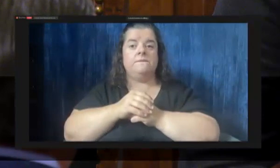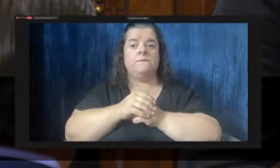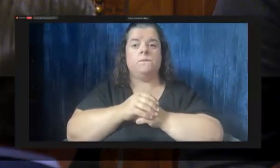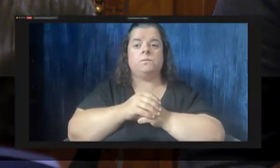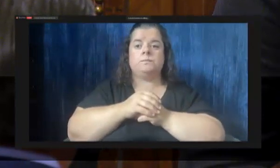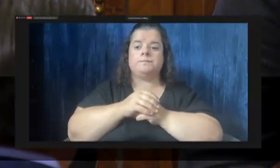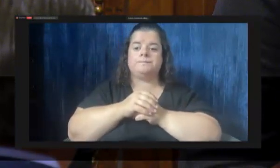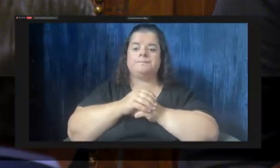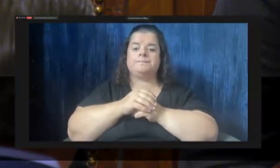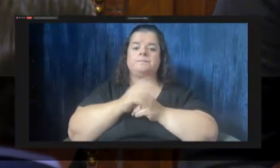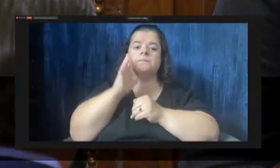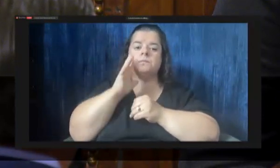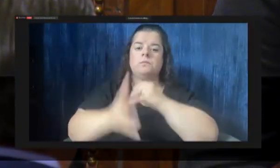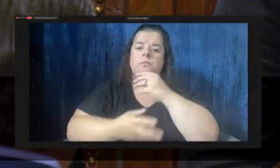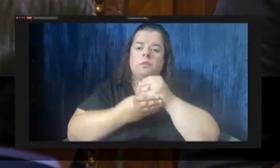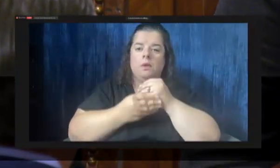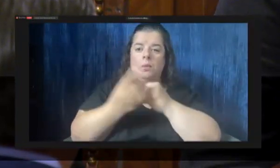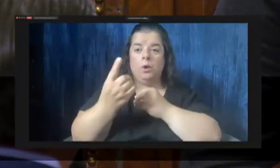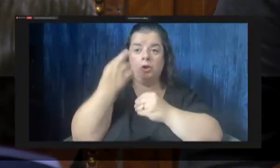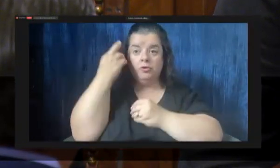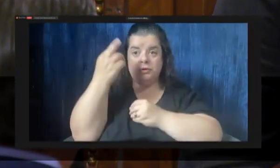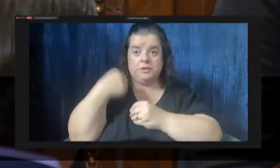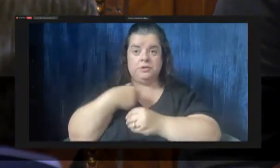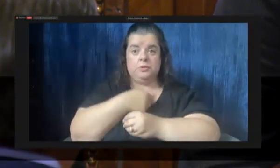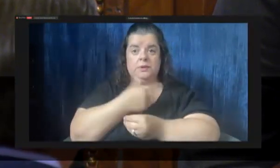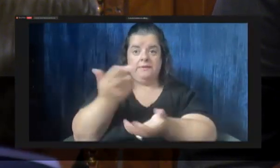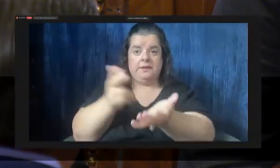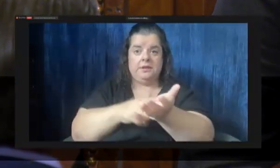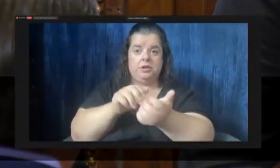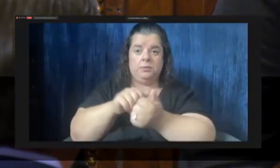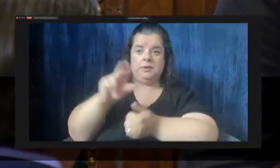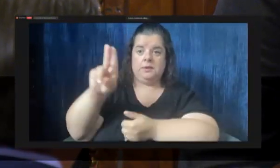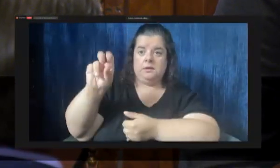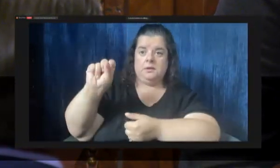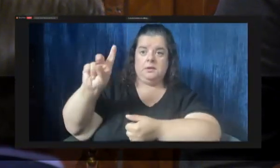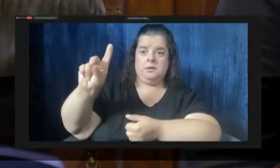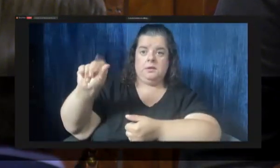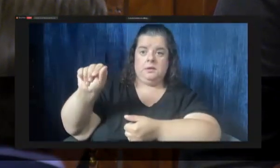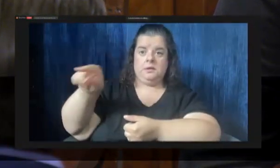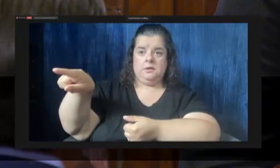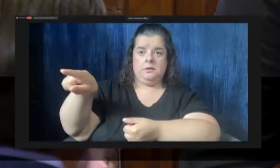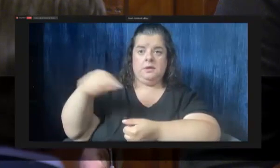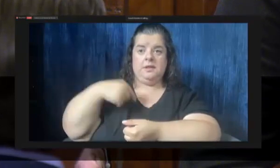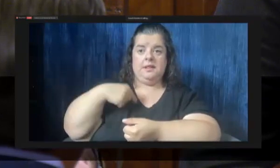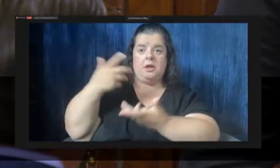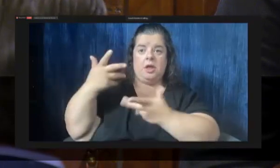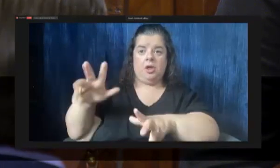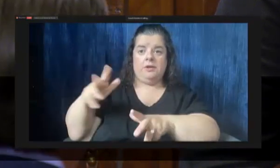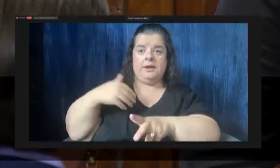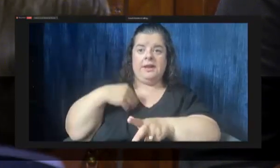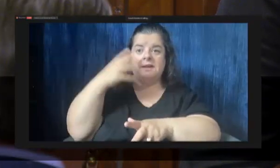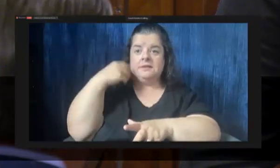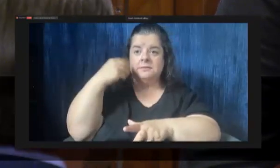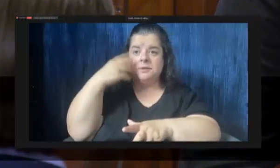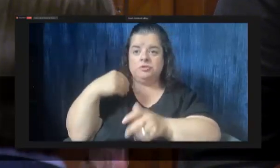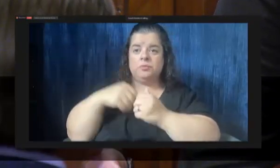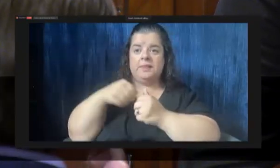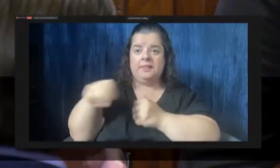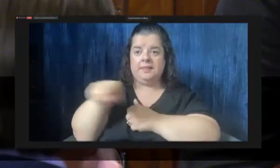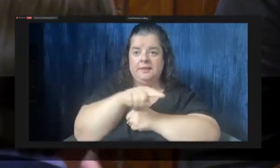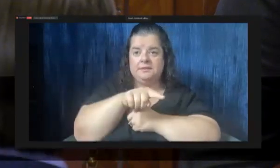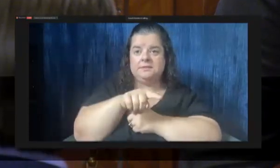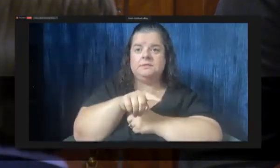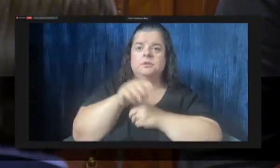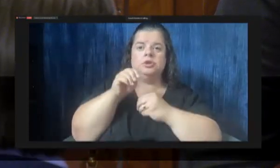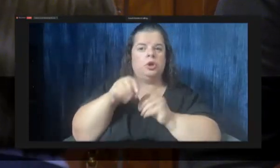I'll also just state that is part of the reason we entered into the contract with the USDA is because they have had such a long experience with this with no